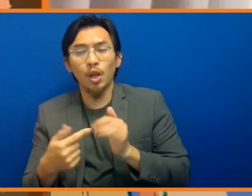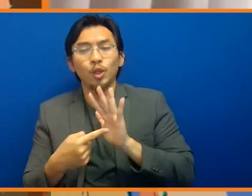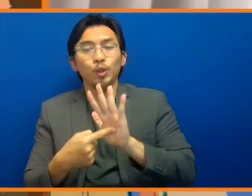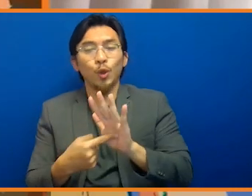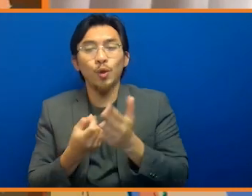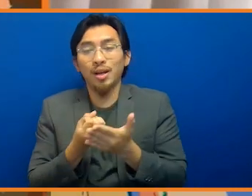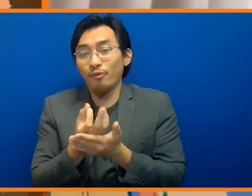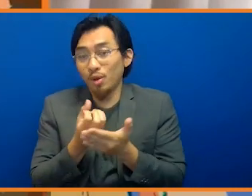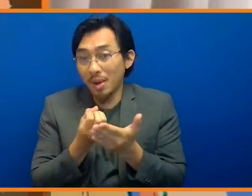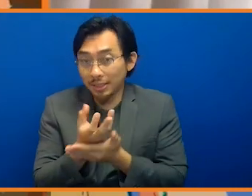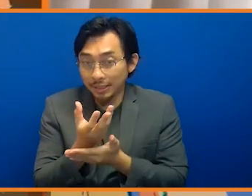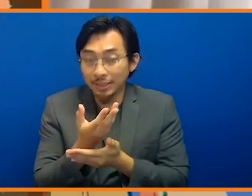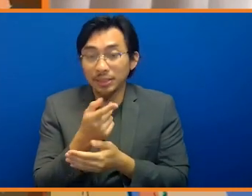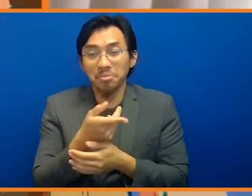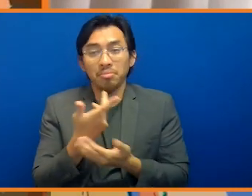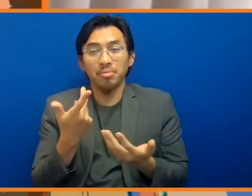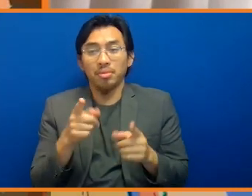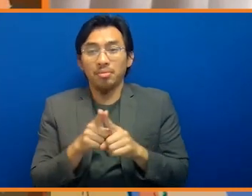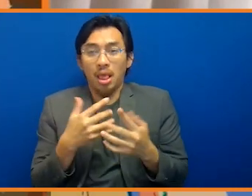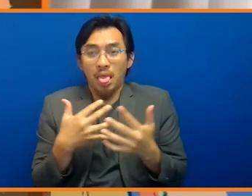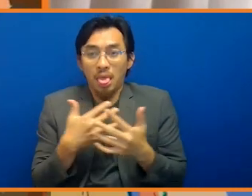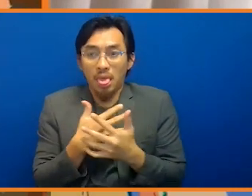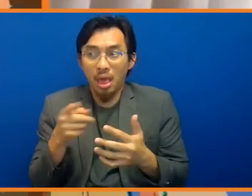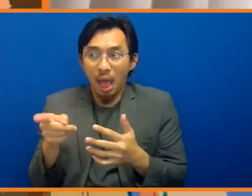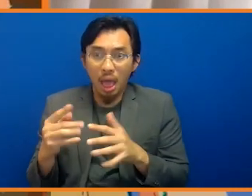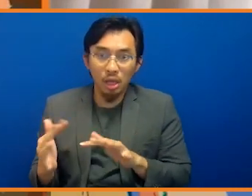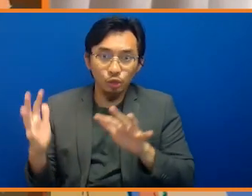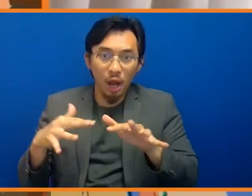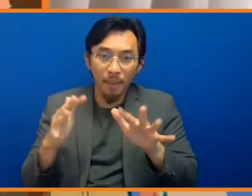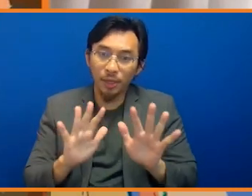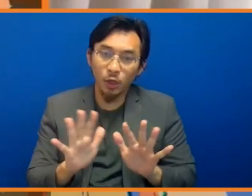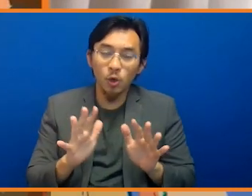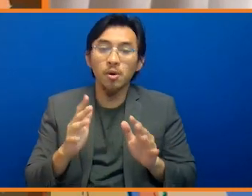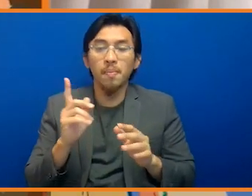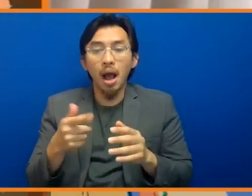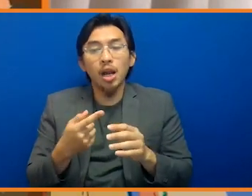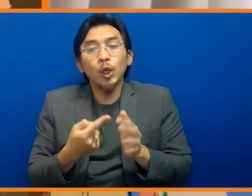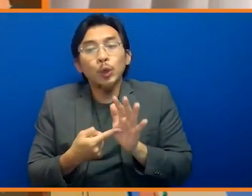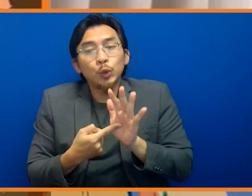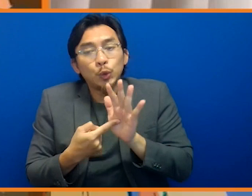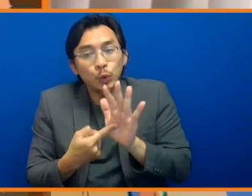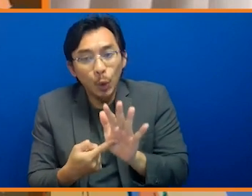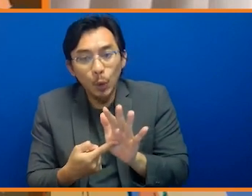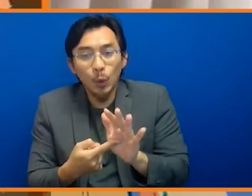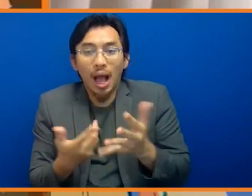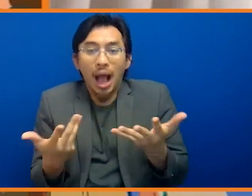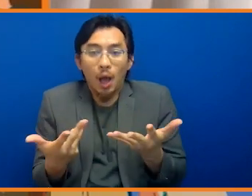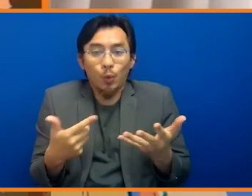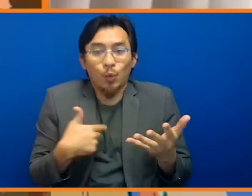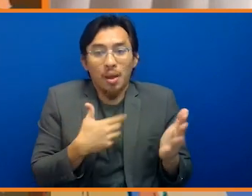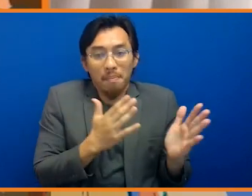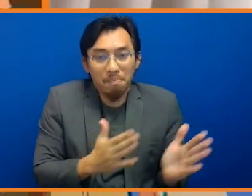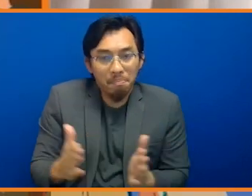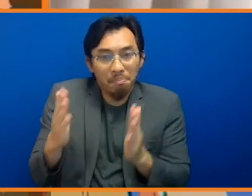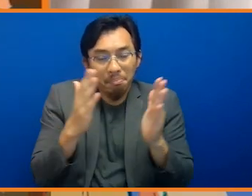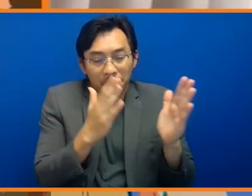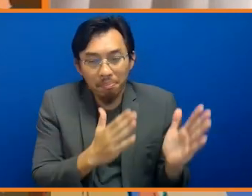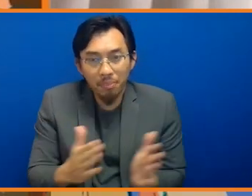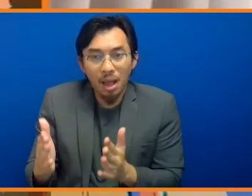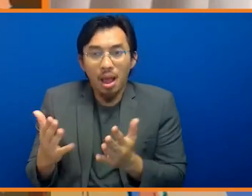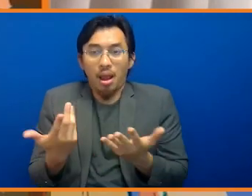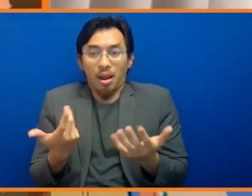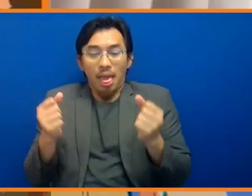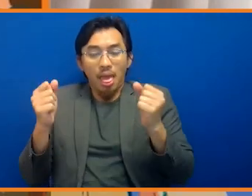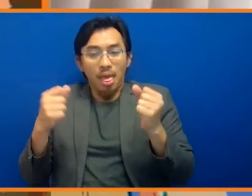the information or not only for the frightens of the tsunami, but also for showing to the how can we prepare and how can